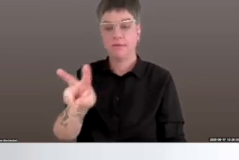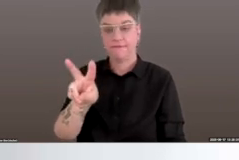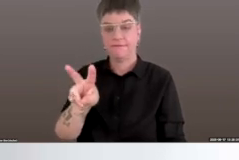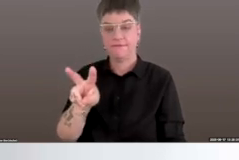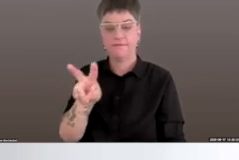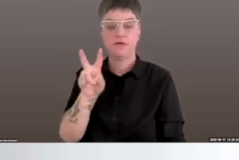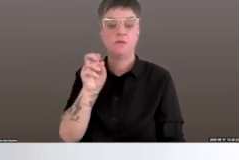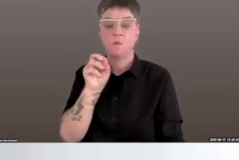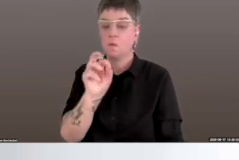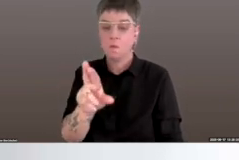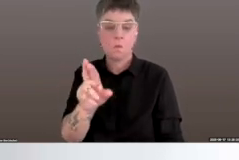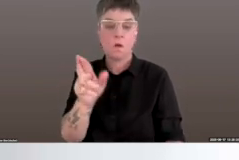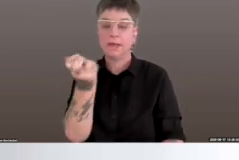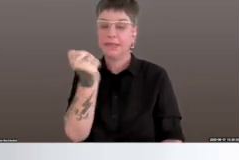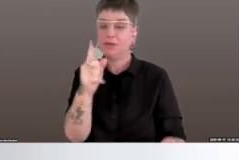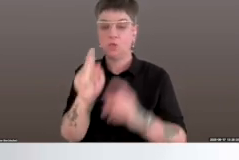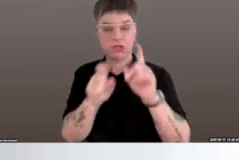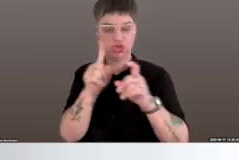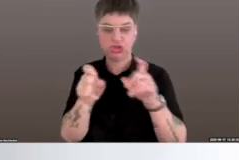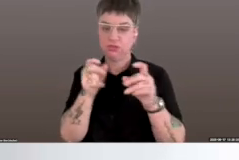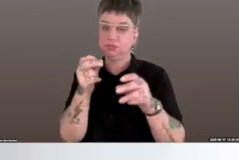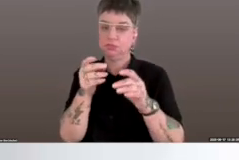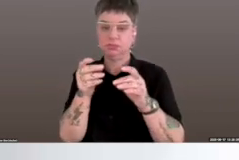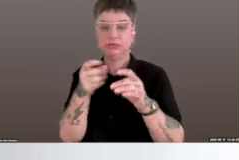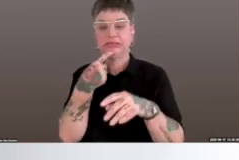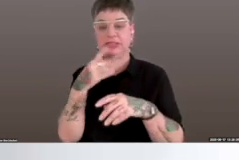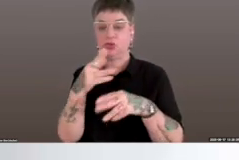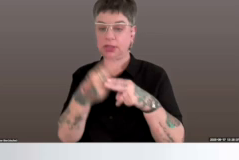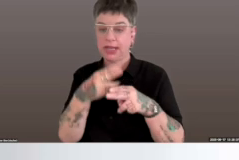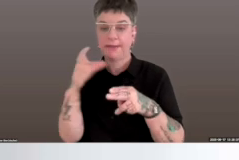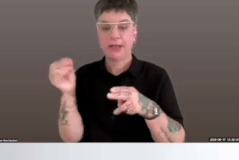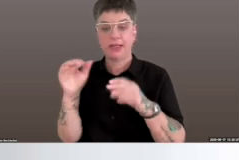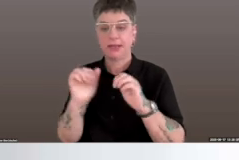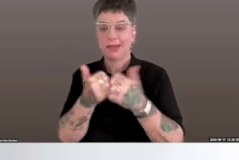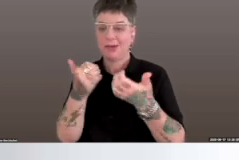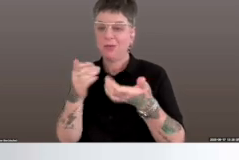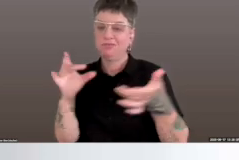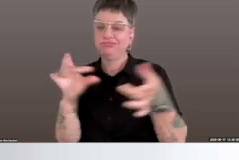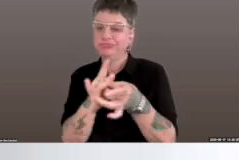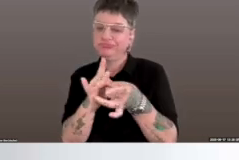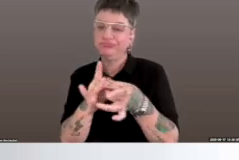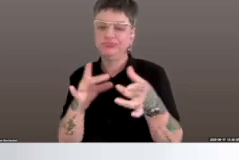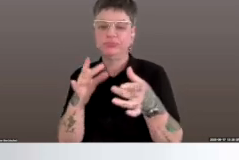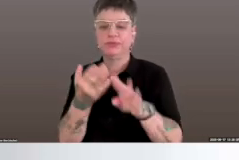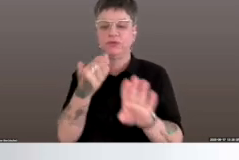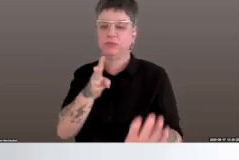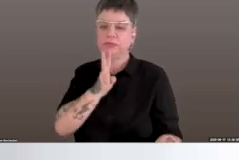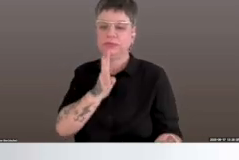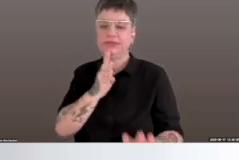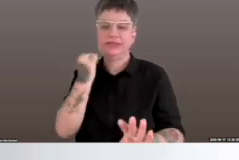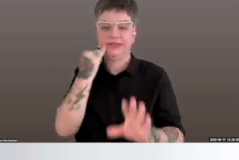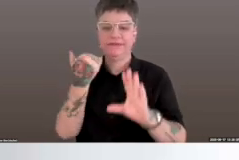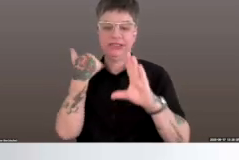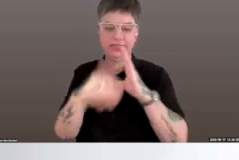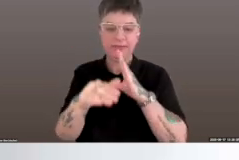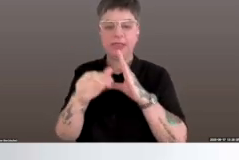question. Once your line is open, state your name and affiliation, if any, before speaking. And if you're emailing, our email